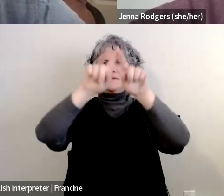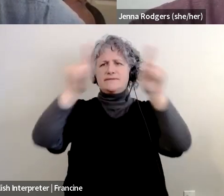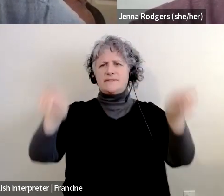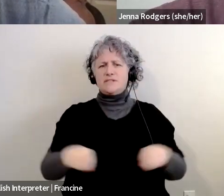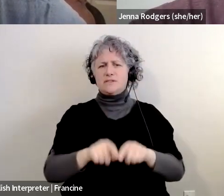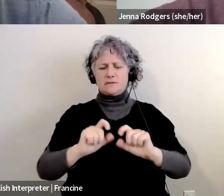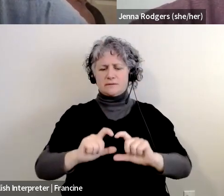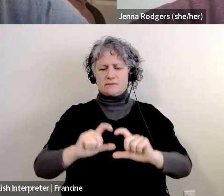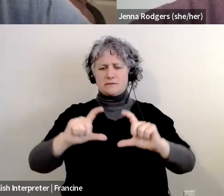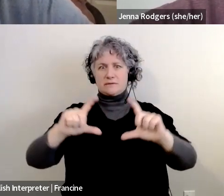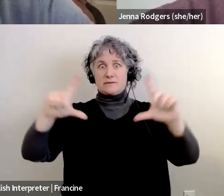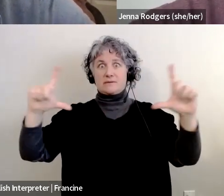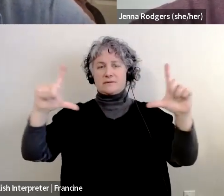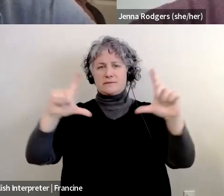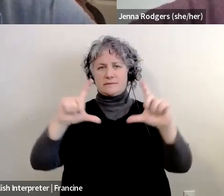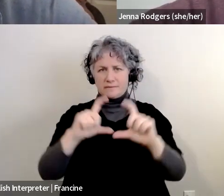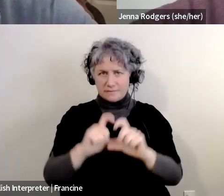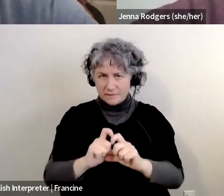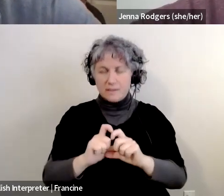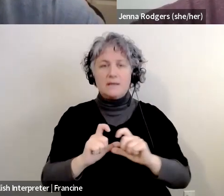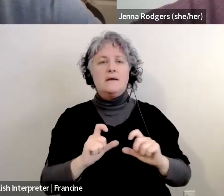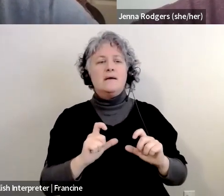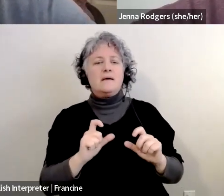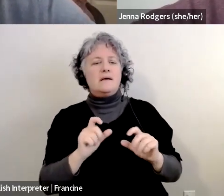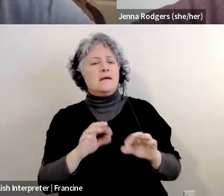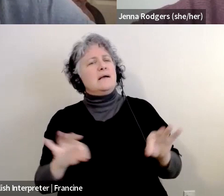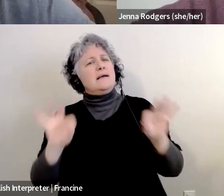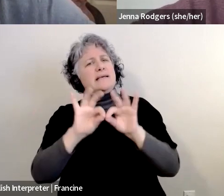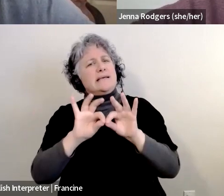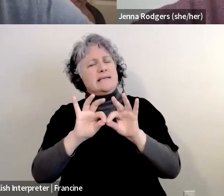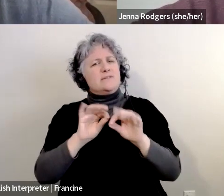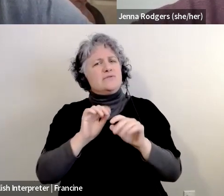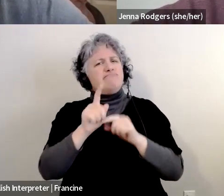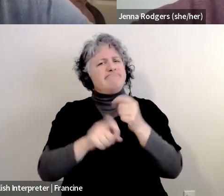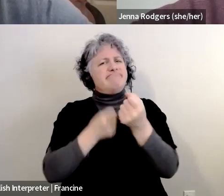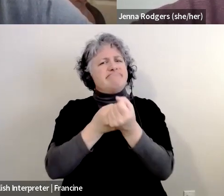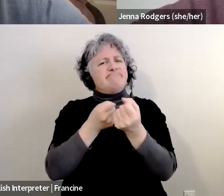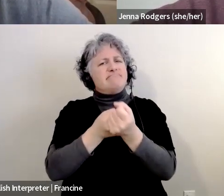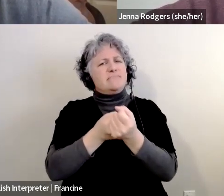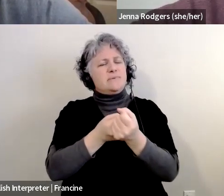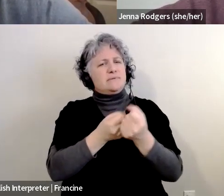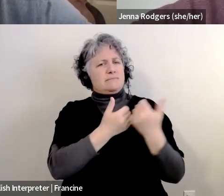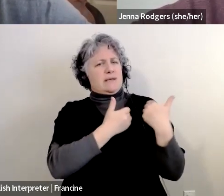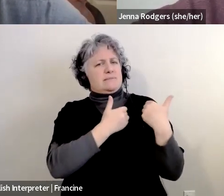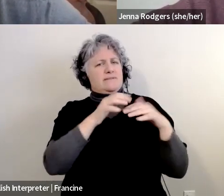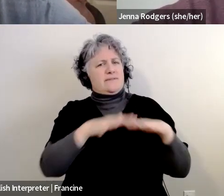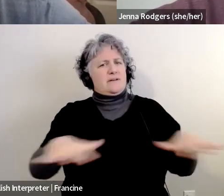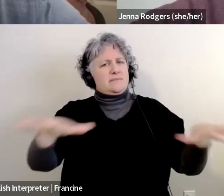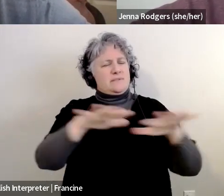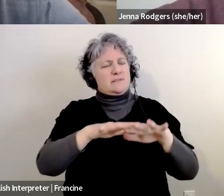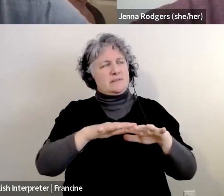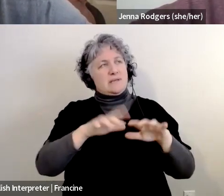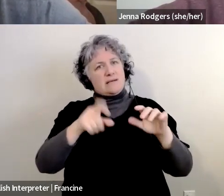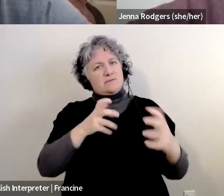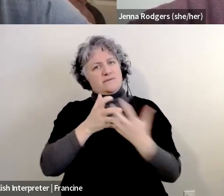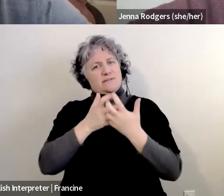to say that the key to contributing to accountable environments is learning how to intervene in a way that fits your comfort level and the situation